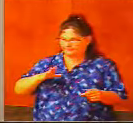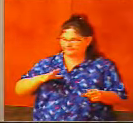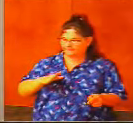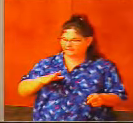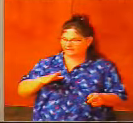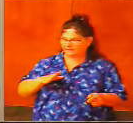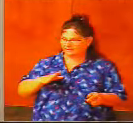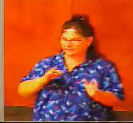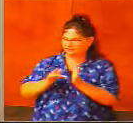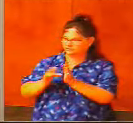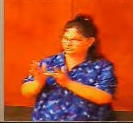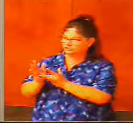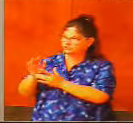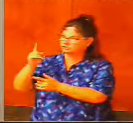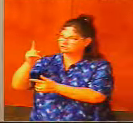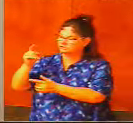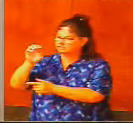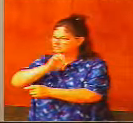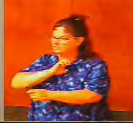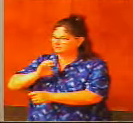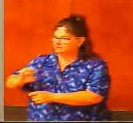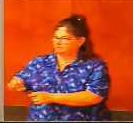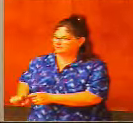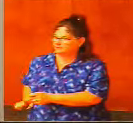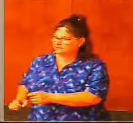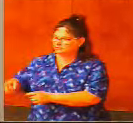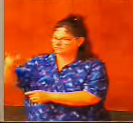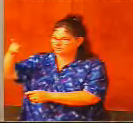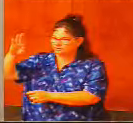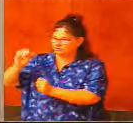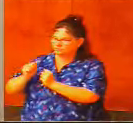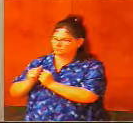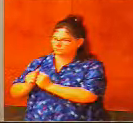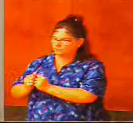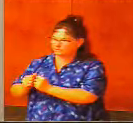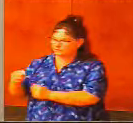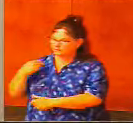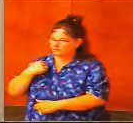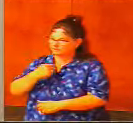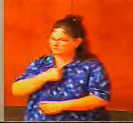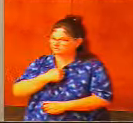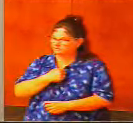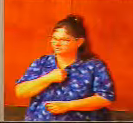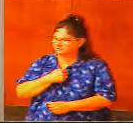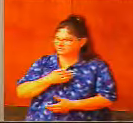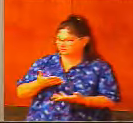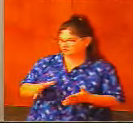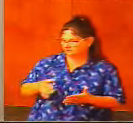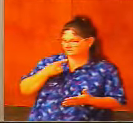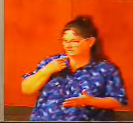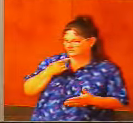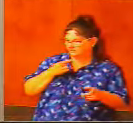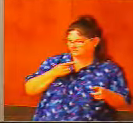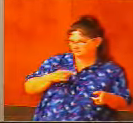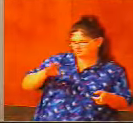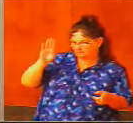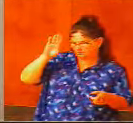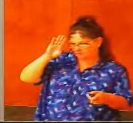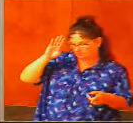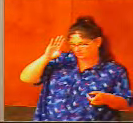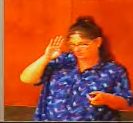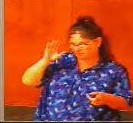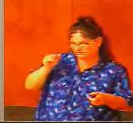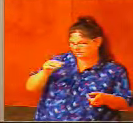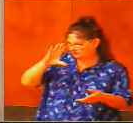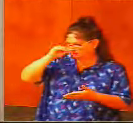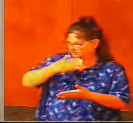Jesus was Emmanuel, God with us. As I've already mentioned, Barabbas was